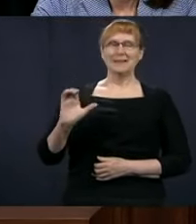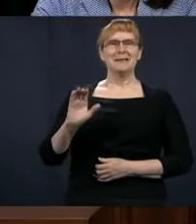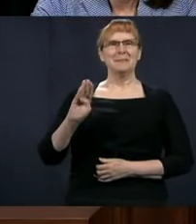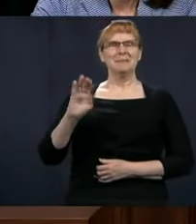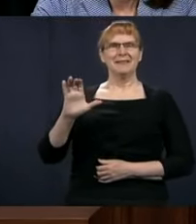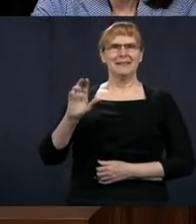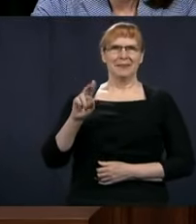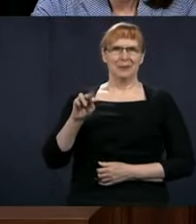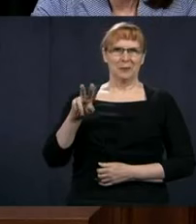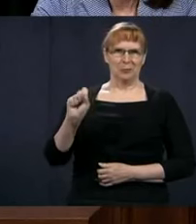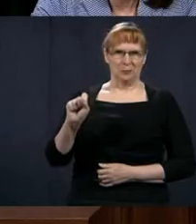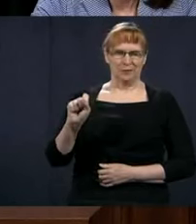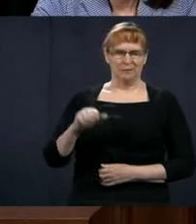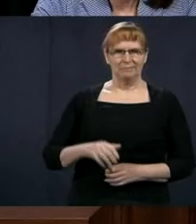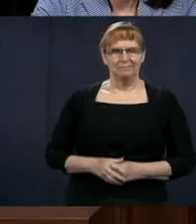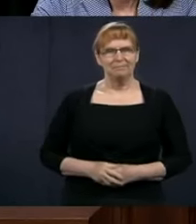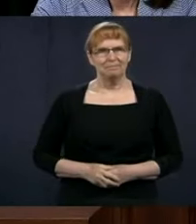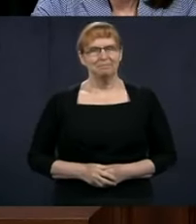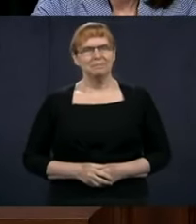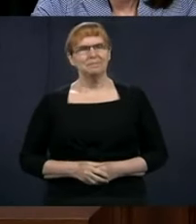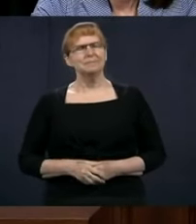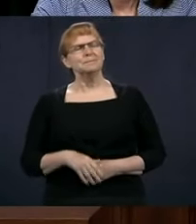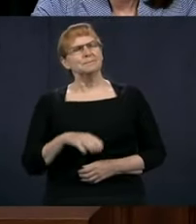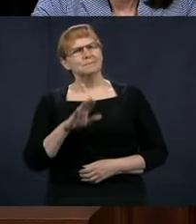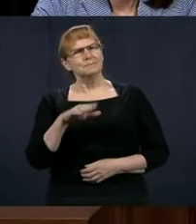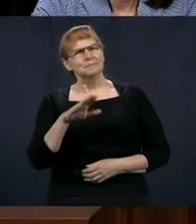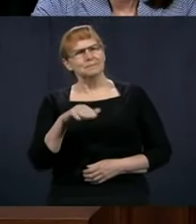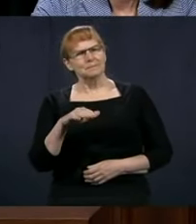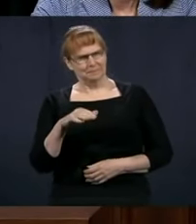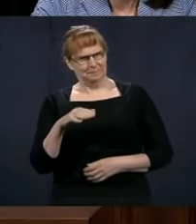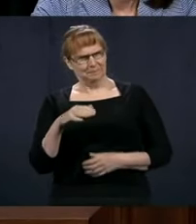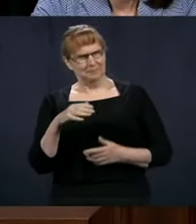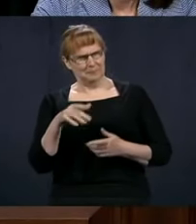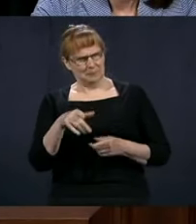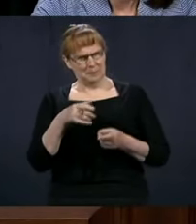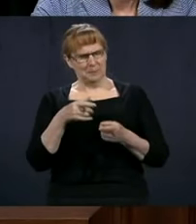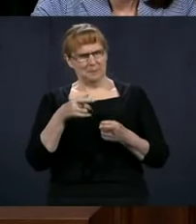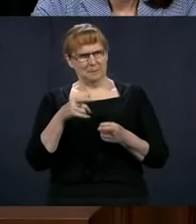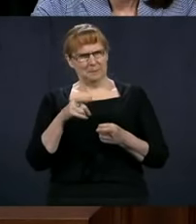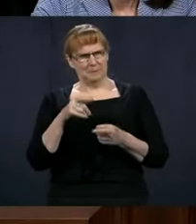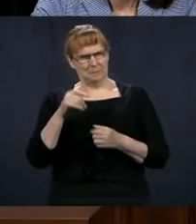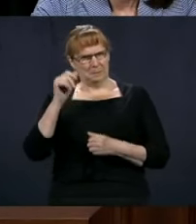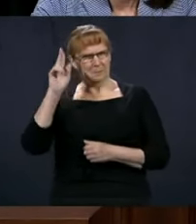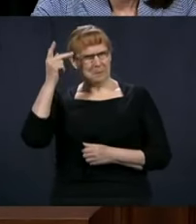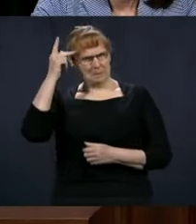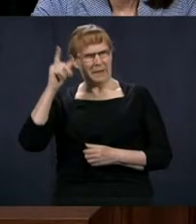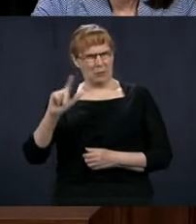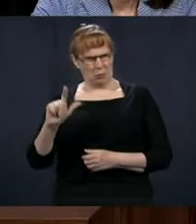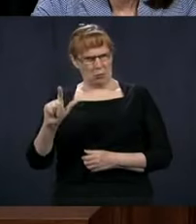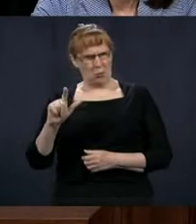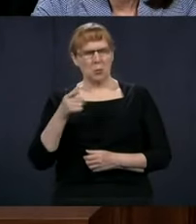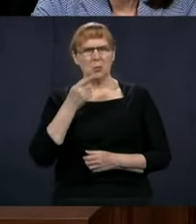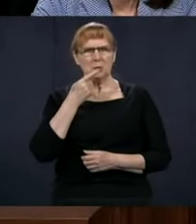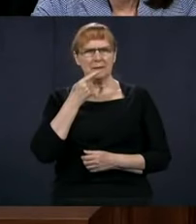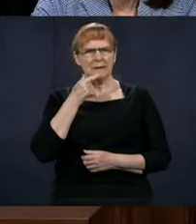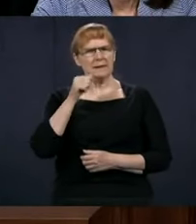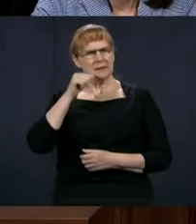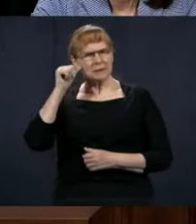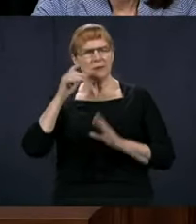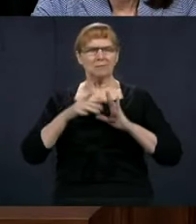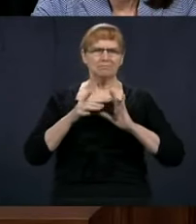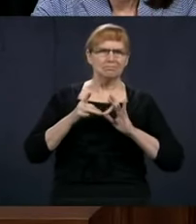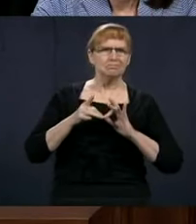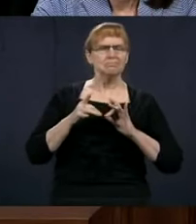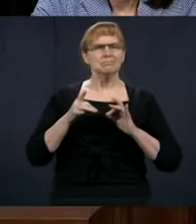When you said, Premier Legault, that you wanted to see a quiet evolution on racism in